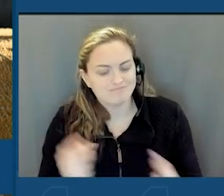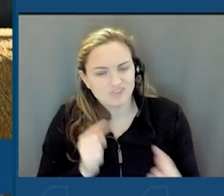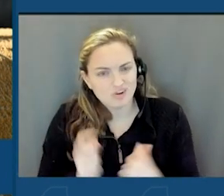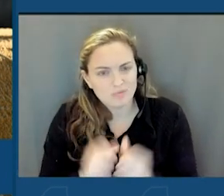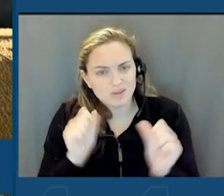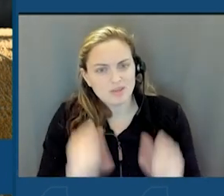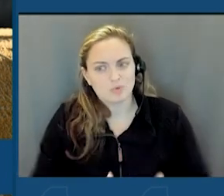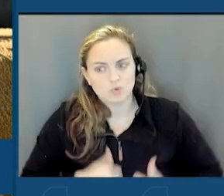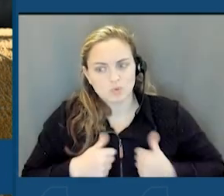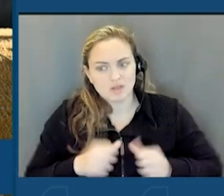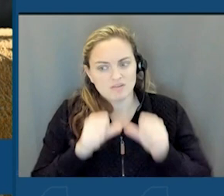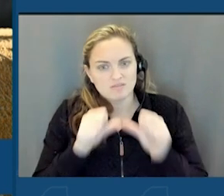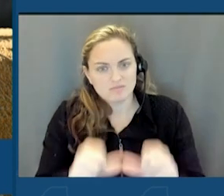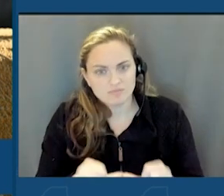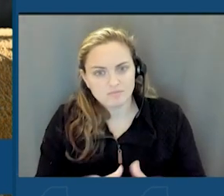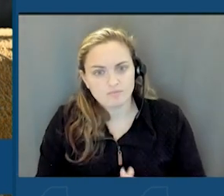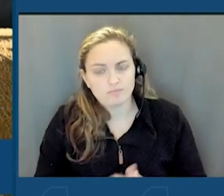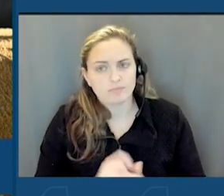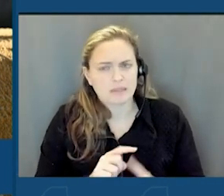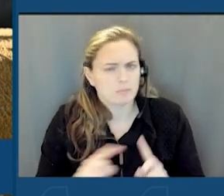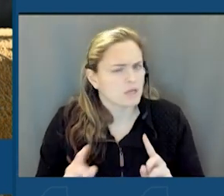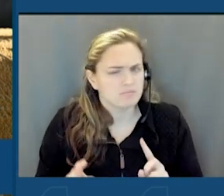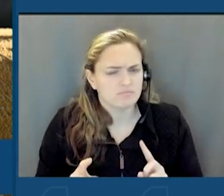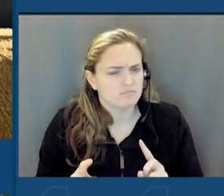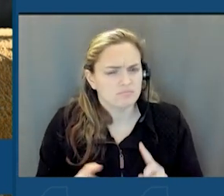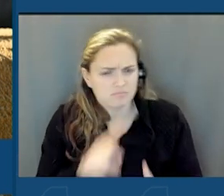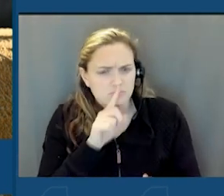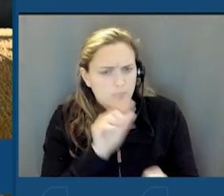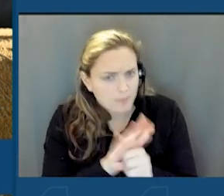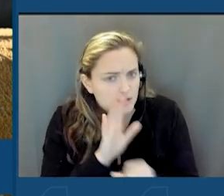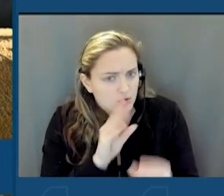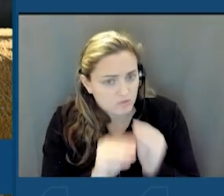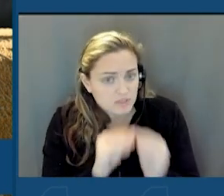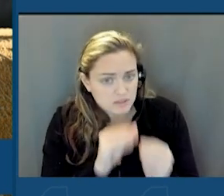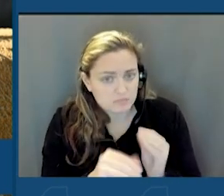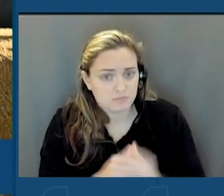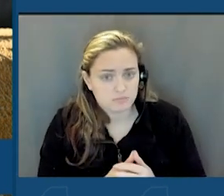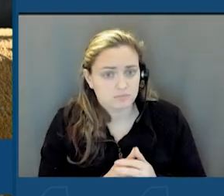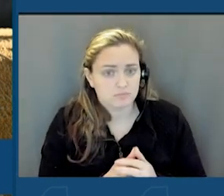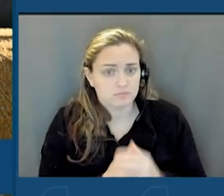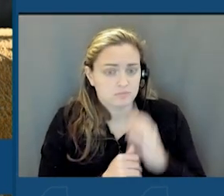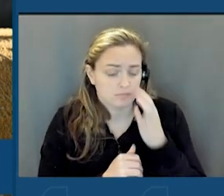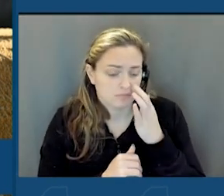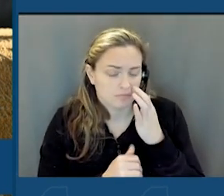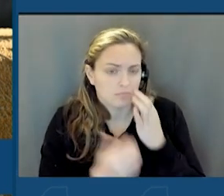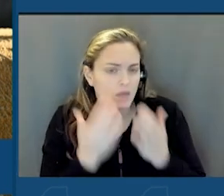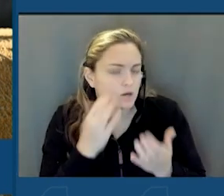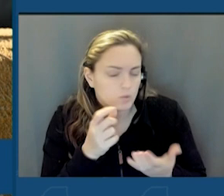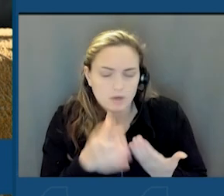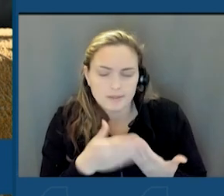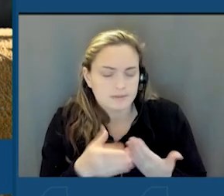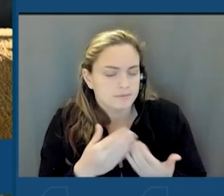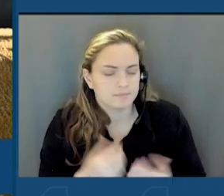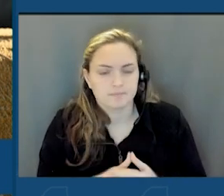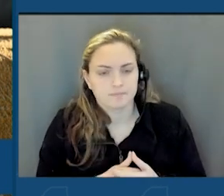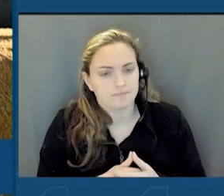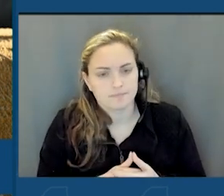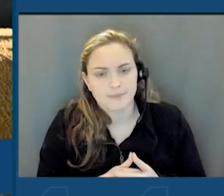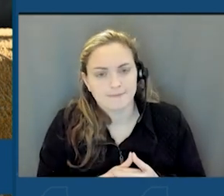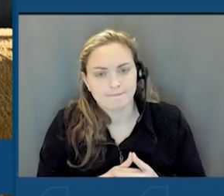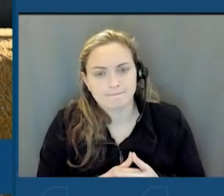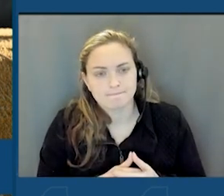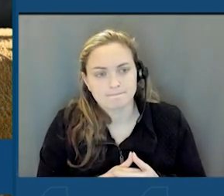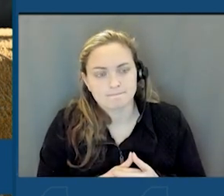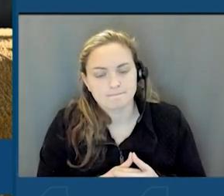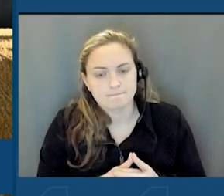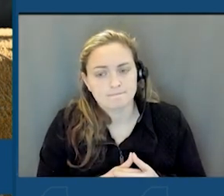here. But I'm committed to fixing this. I know it's not easy, but I don't